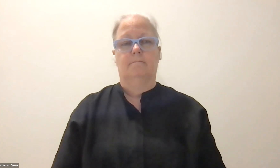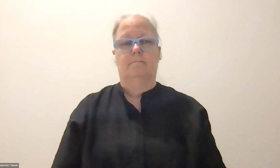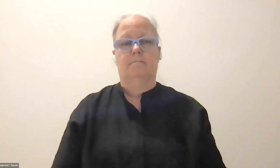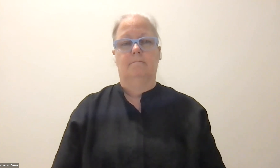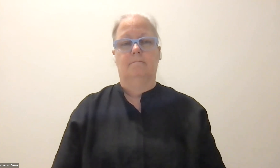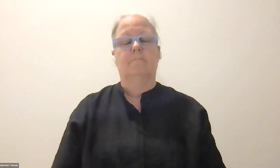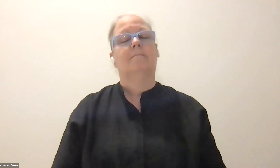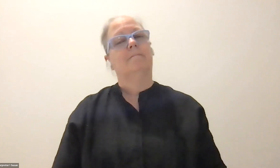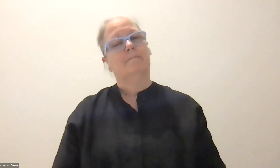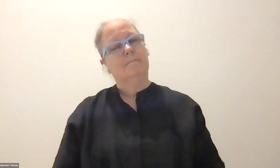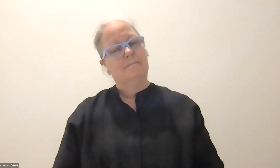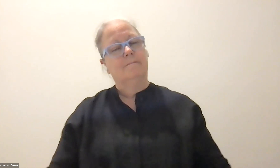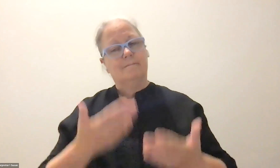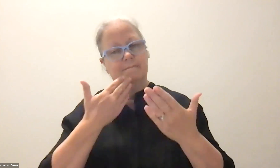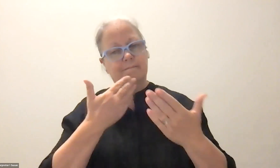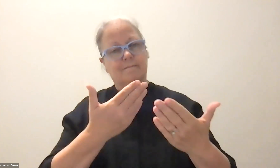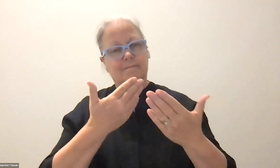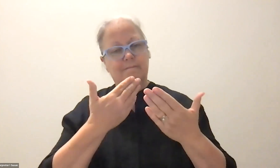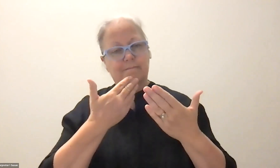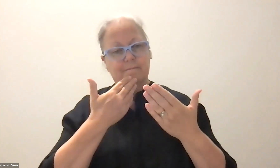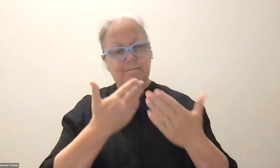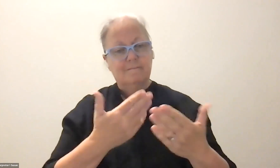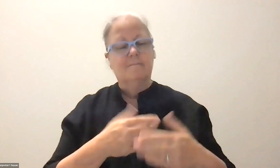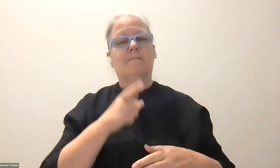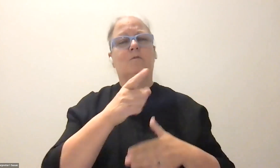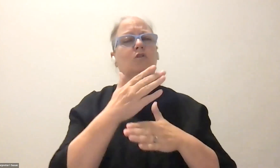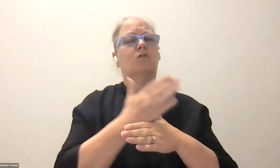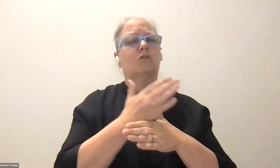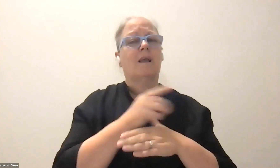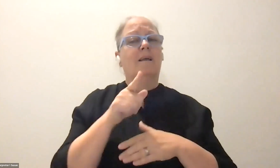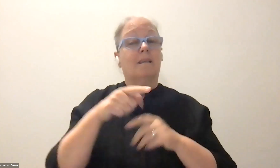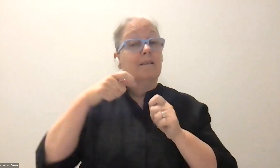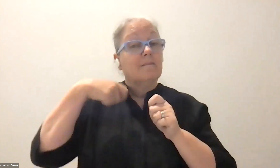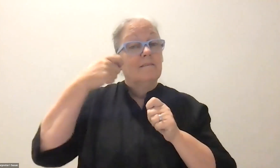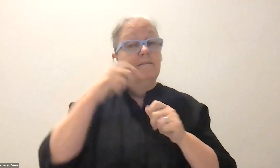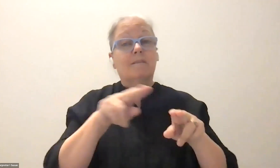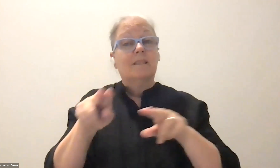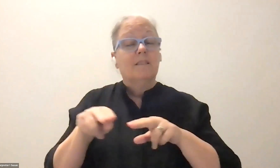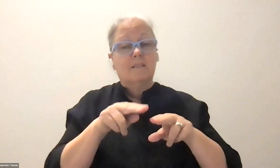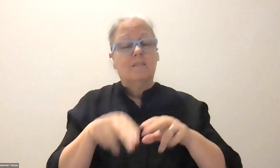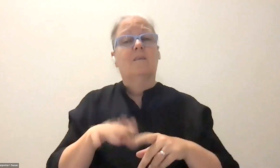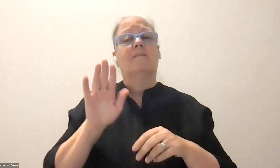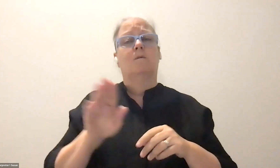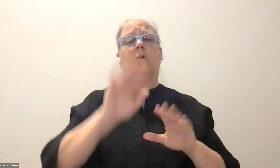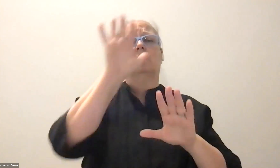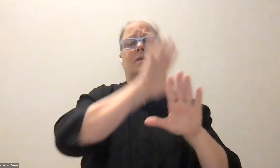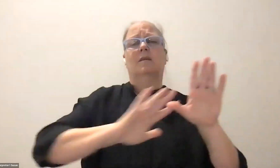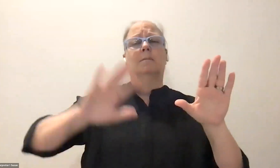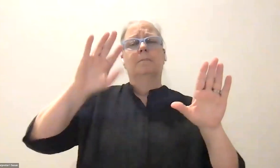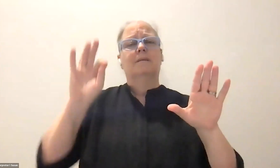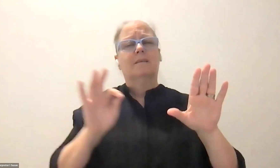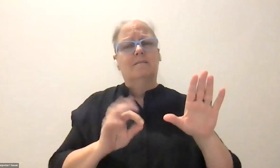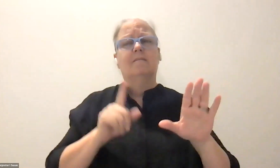Thanks to the team there for sharing the video, and to our colleagues in the Pacific for sending that through.